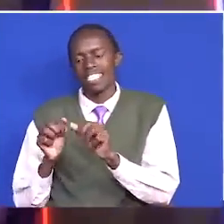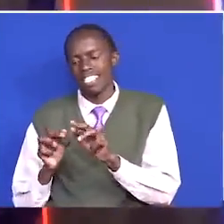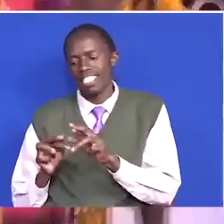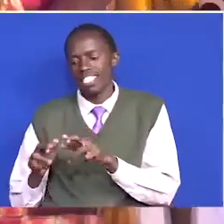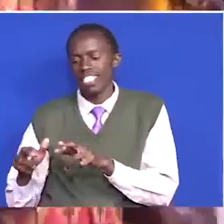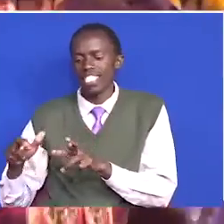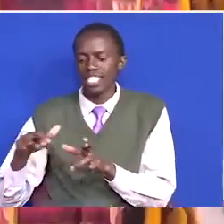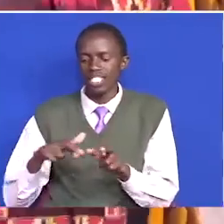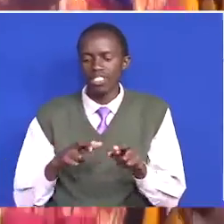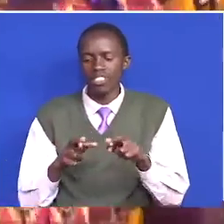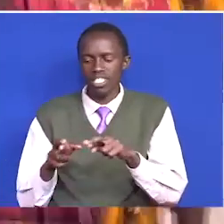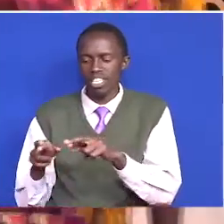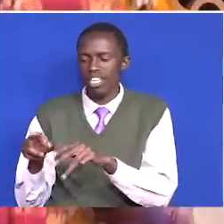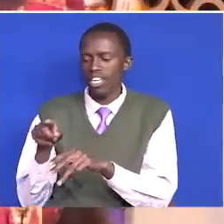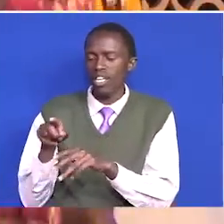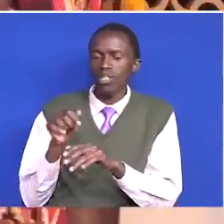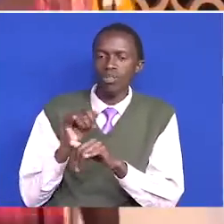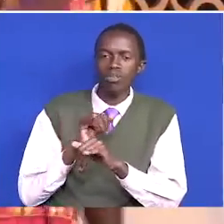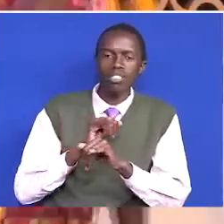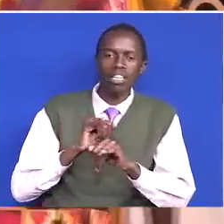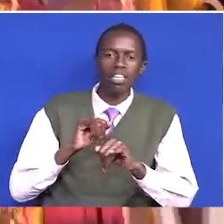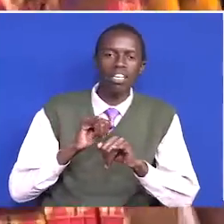Tocha tocha